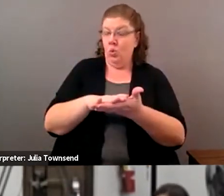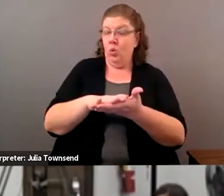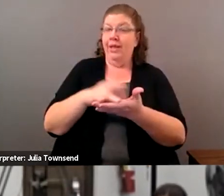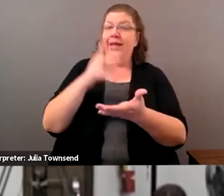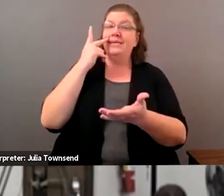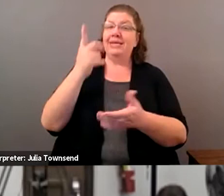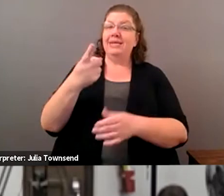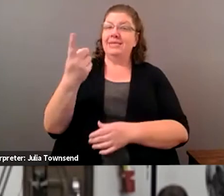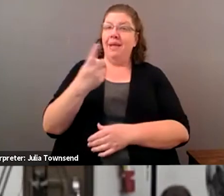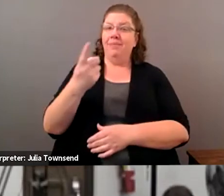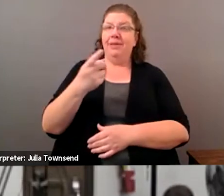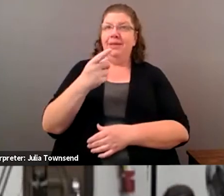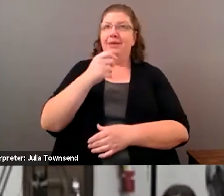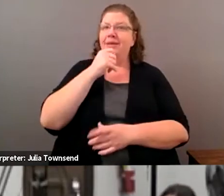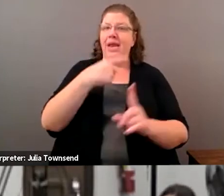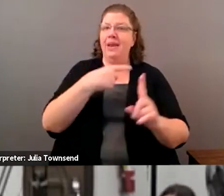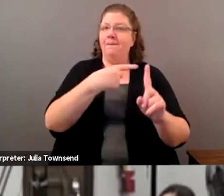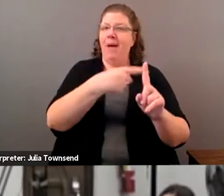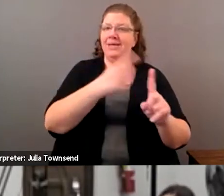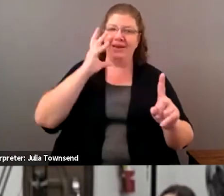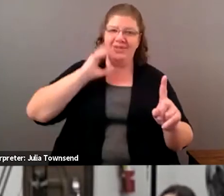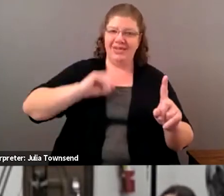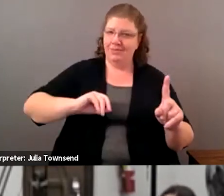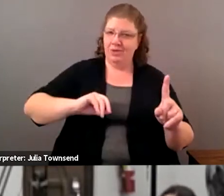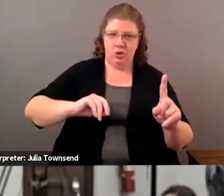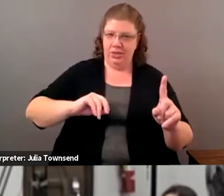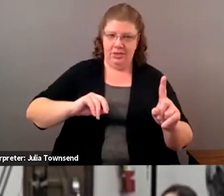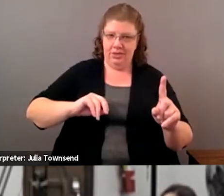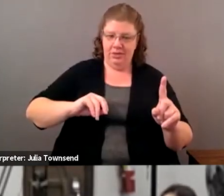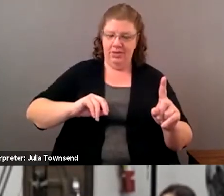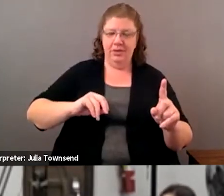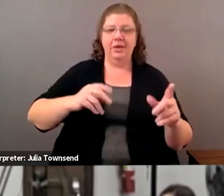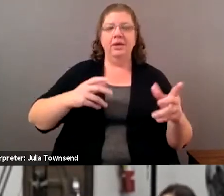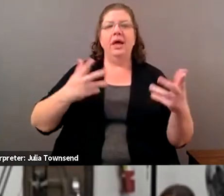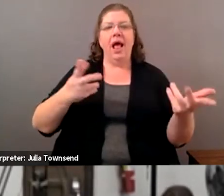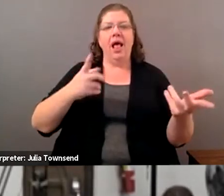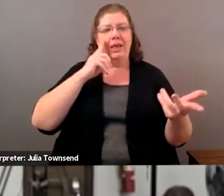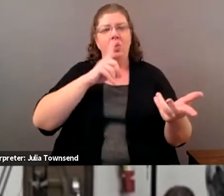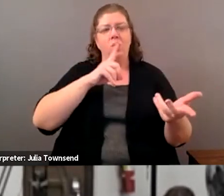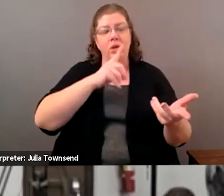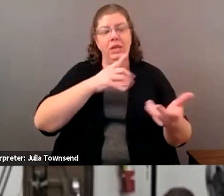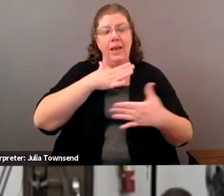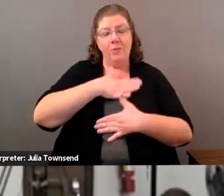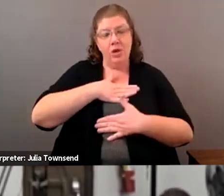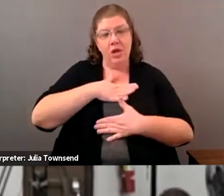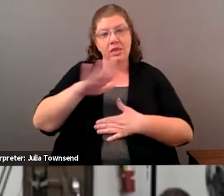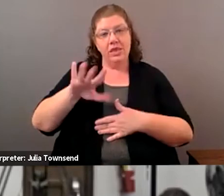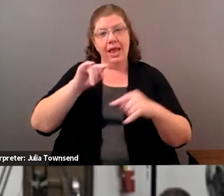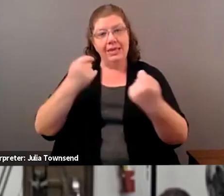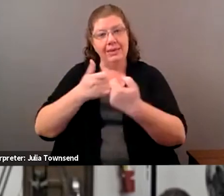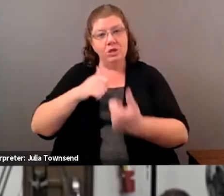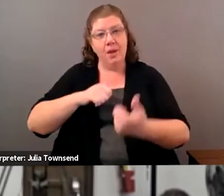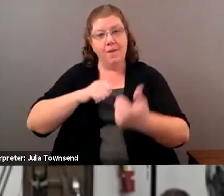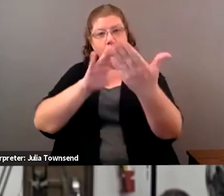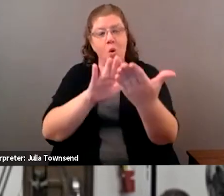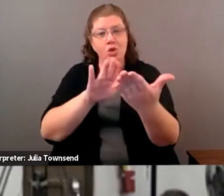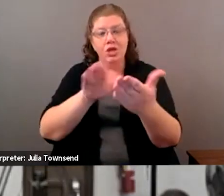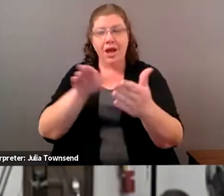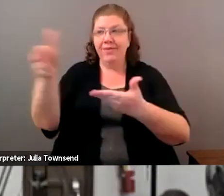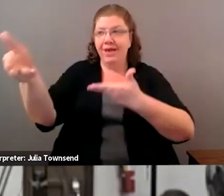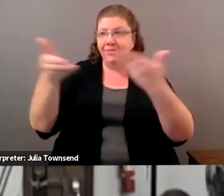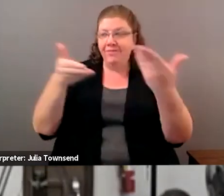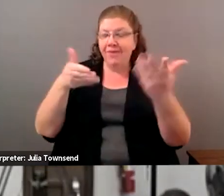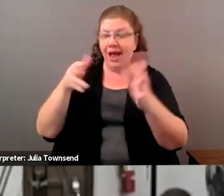something that is not a positive experience. And I think that I really appreciate the team's approach at, inviting our